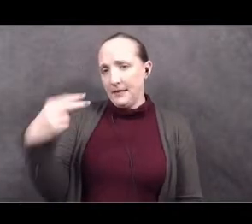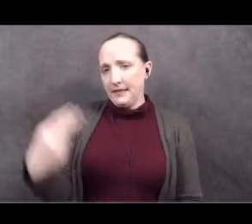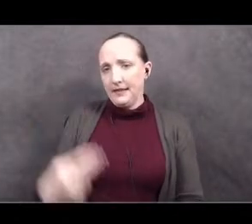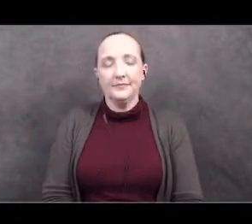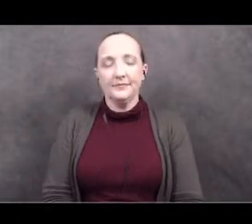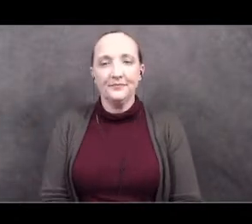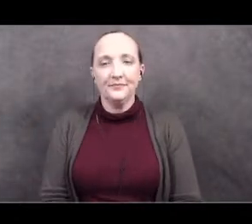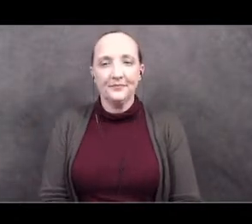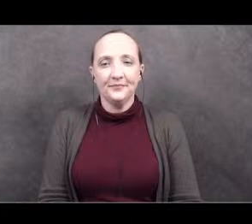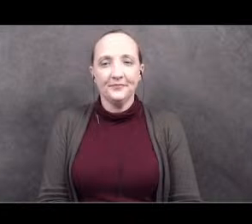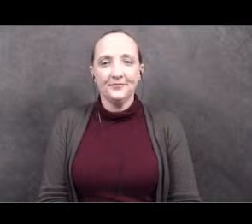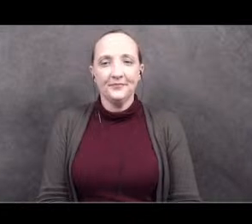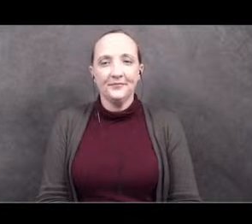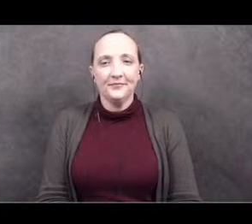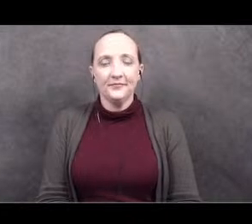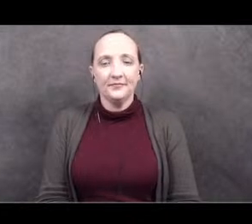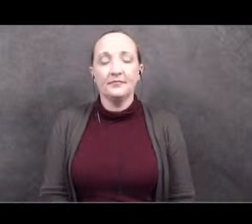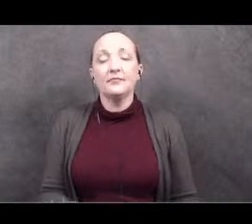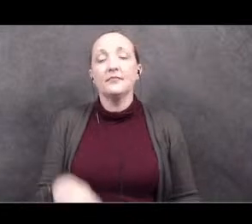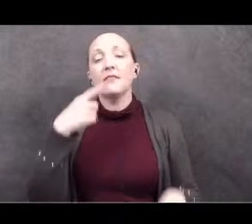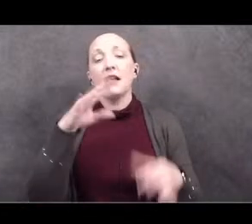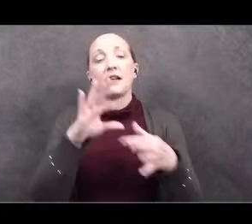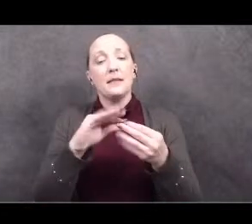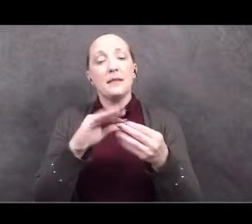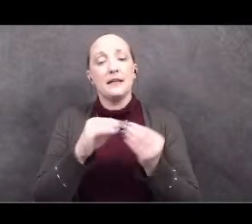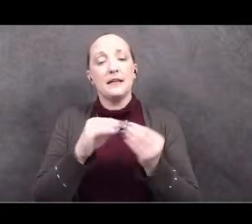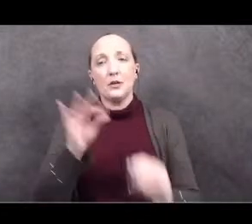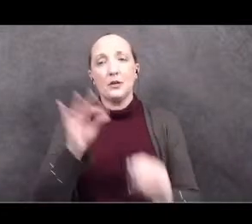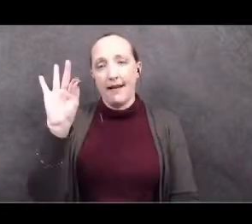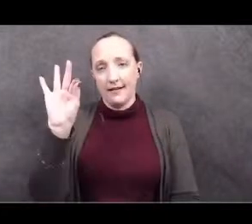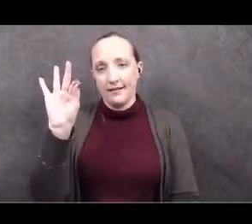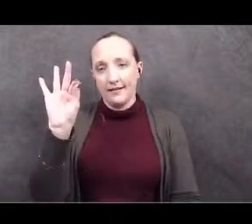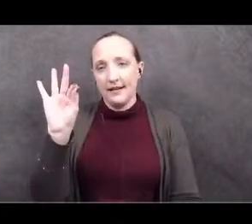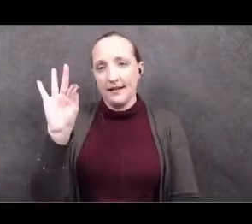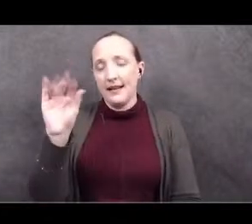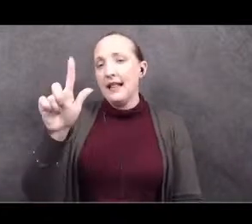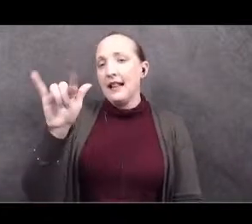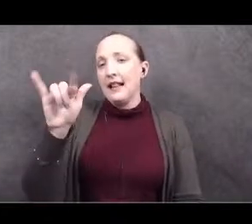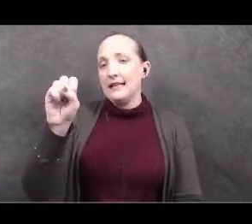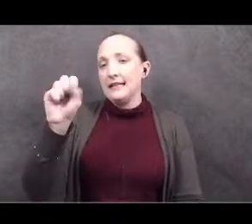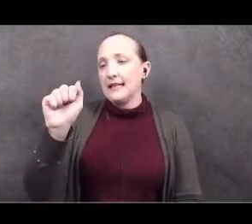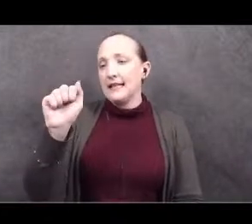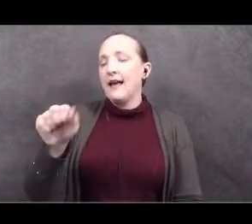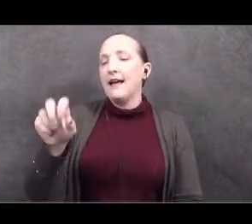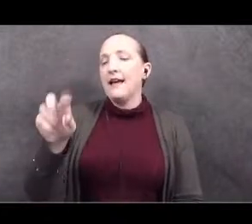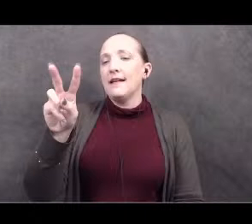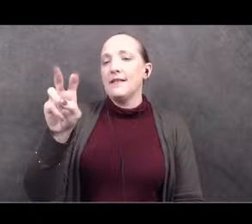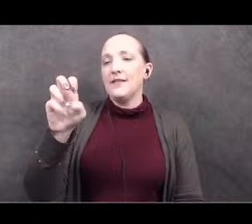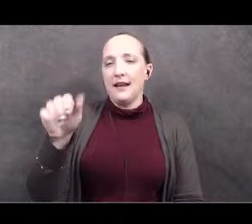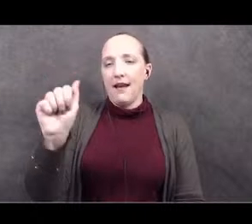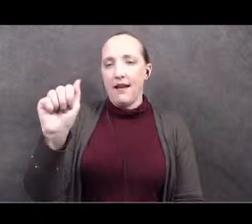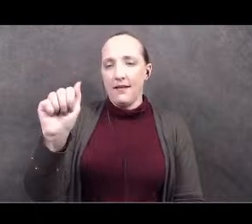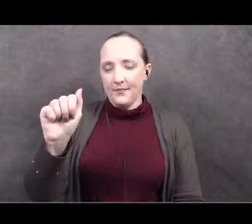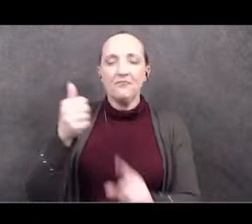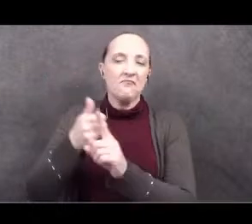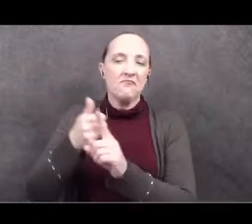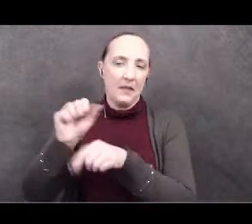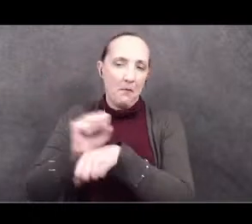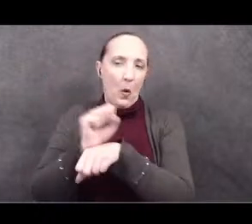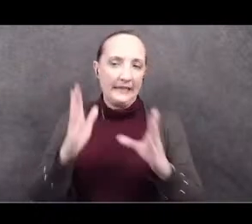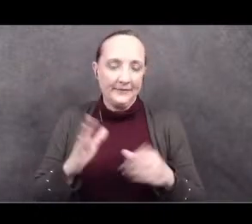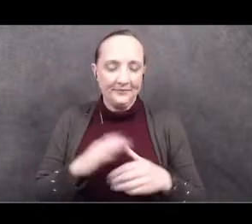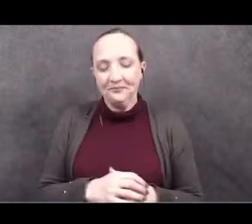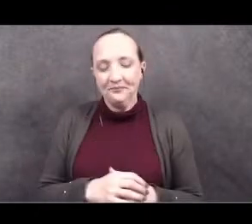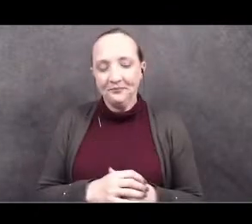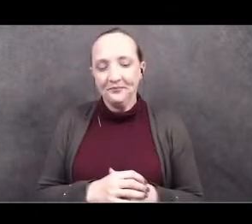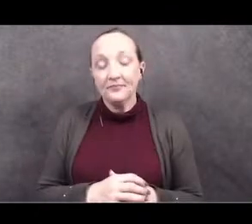Smith public comment number nine Lisa via employee good evening everyone I hope